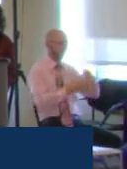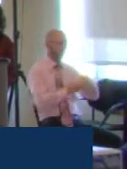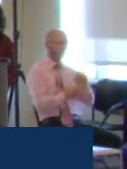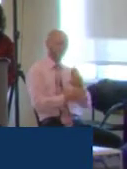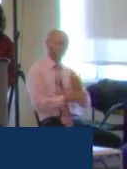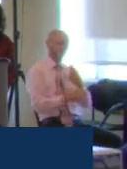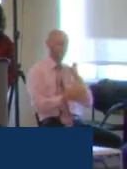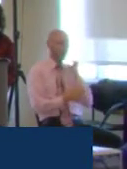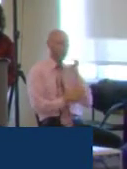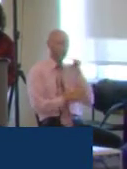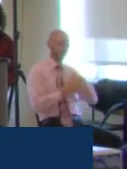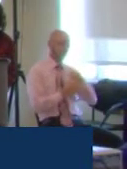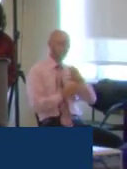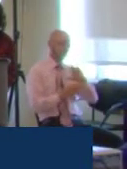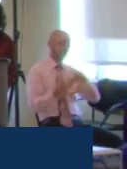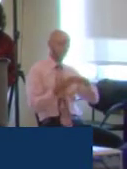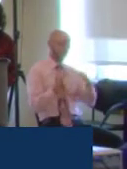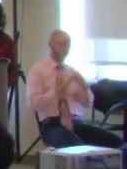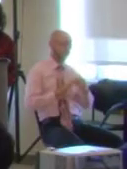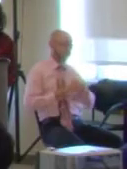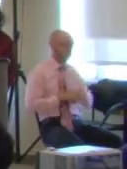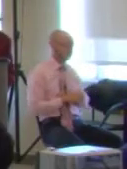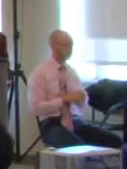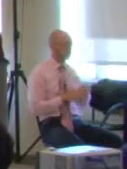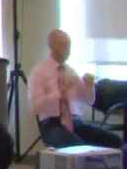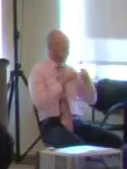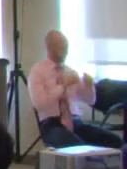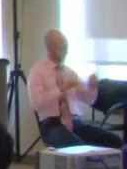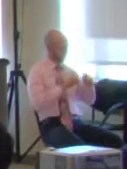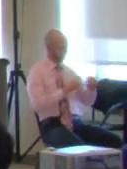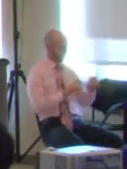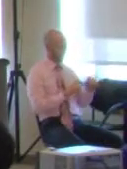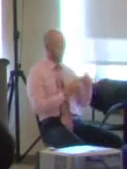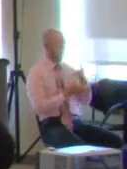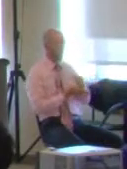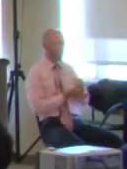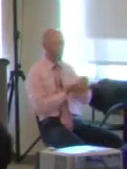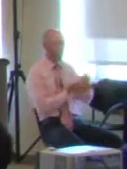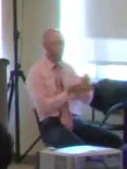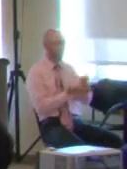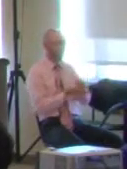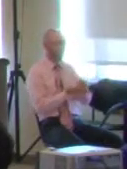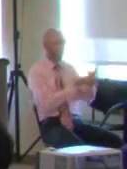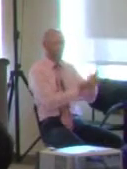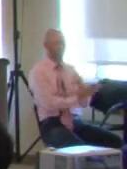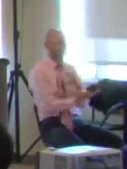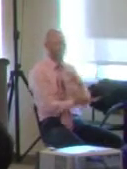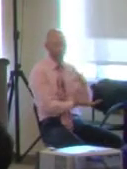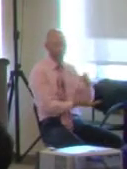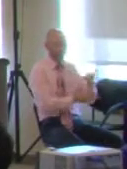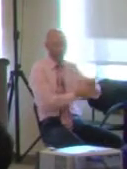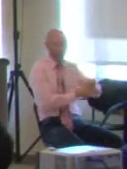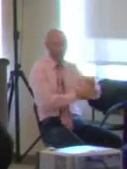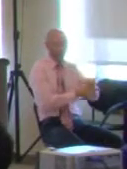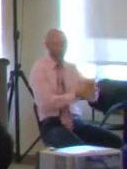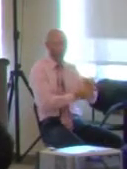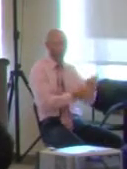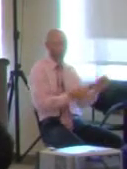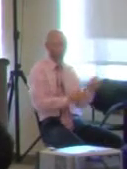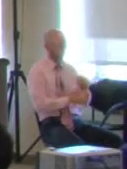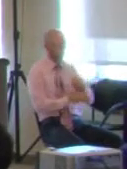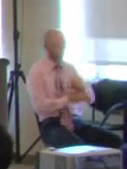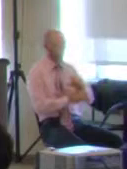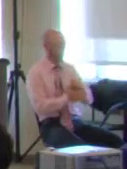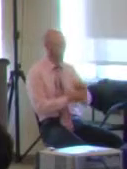You want to look at the health and rehabilitative care that will be necessary to get them back to work. And there again, you want to be really creative. You want to figure out